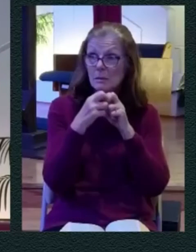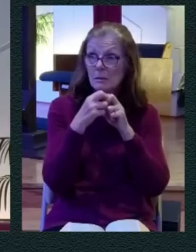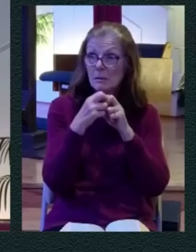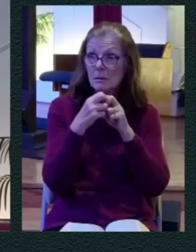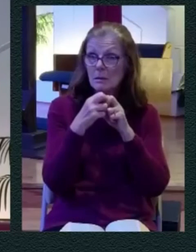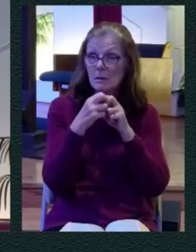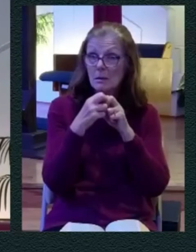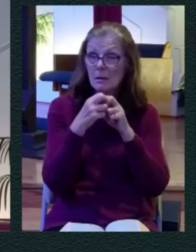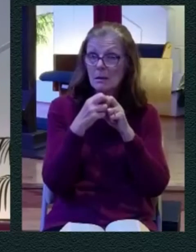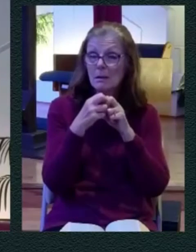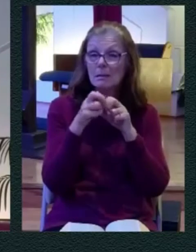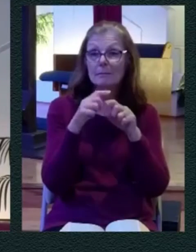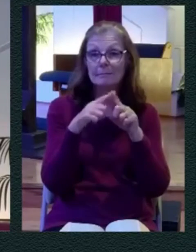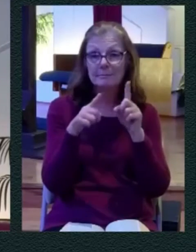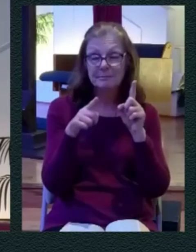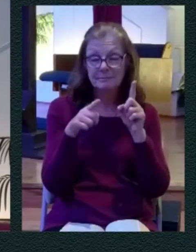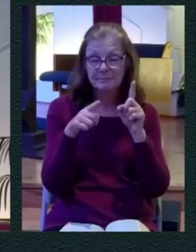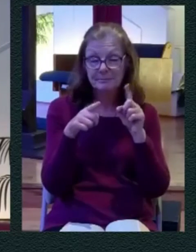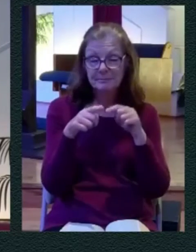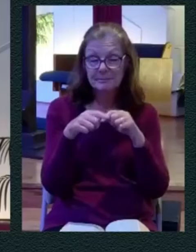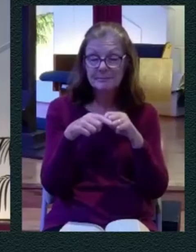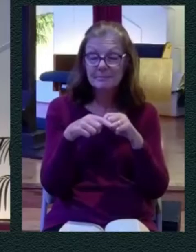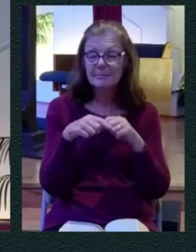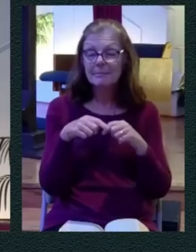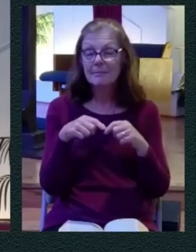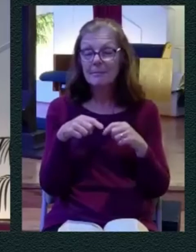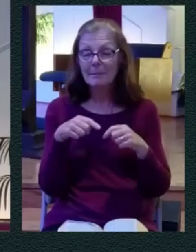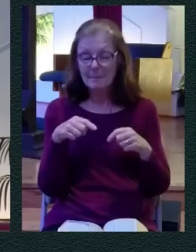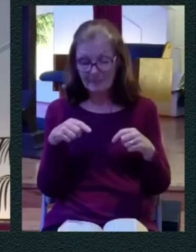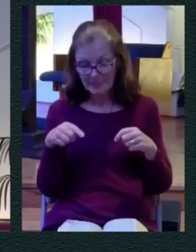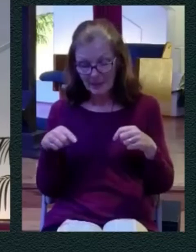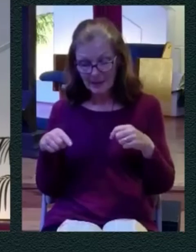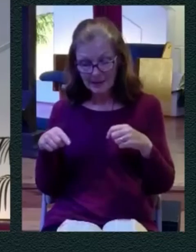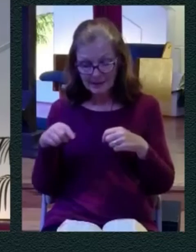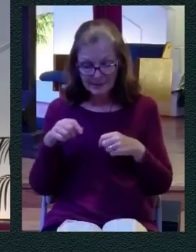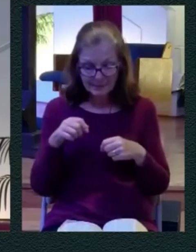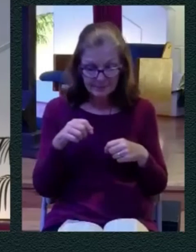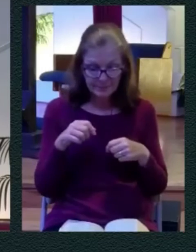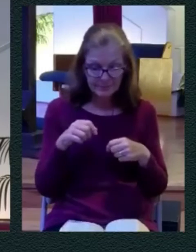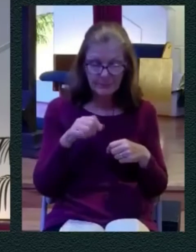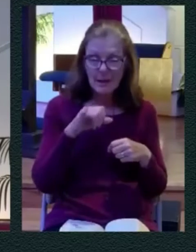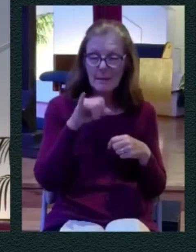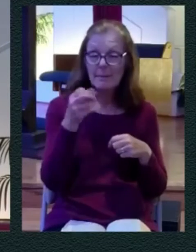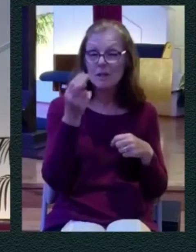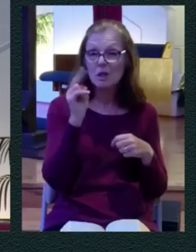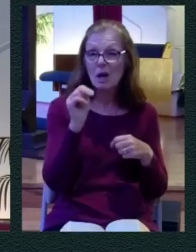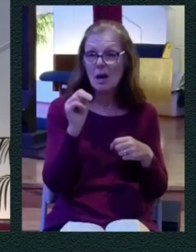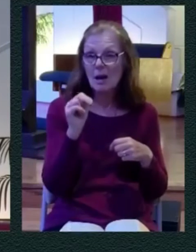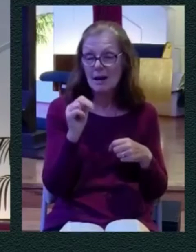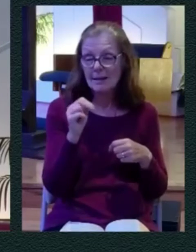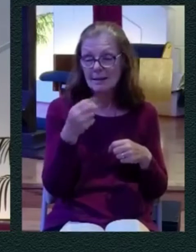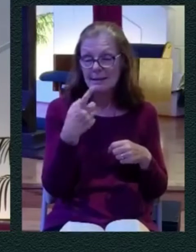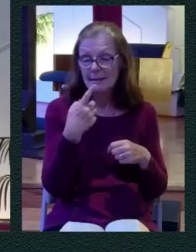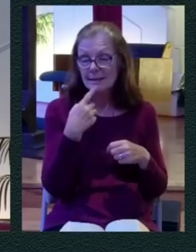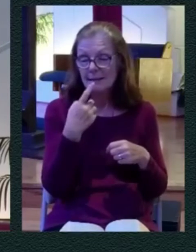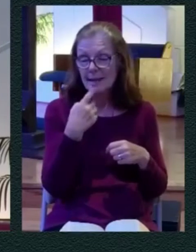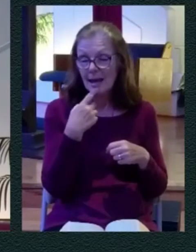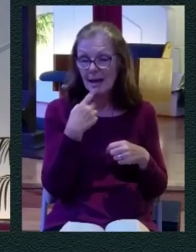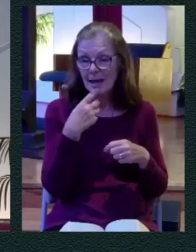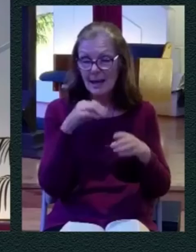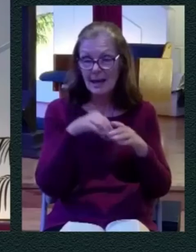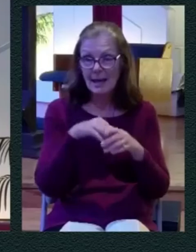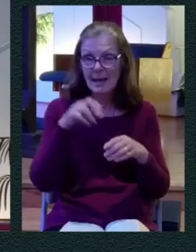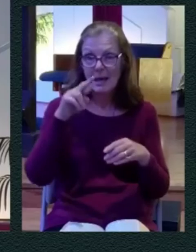Oh, but the Revelator here tells us in this passage. He tells us in this Revelation